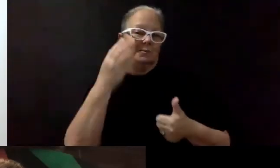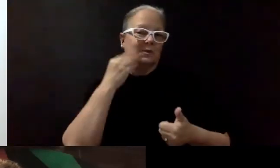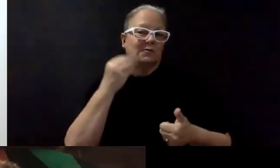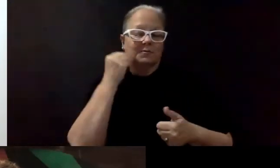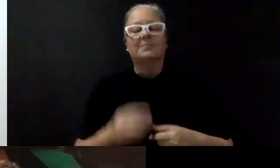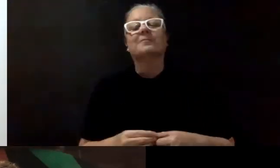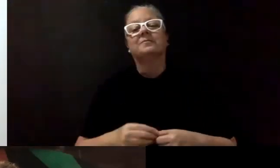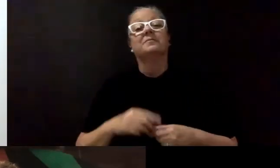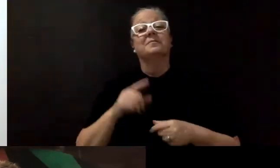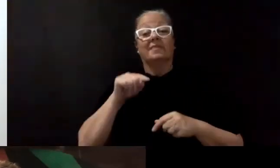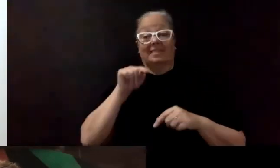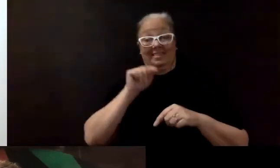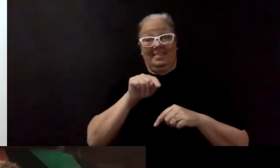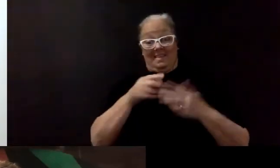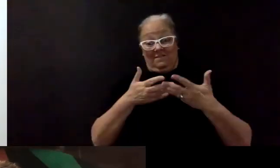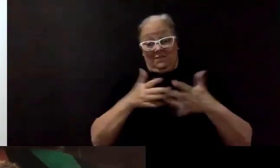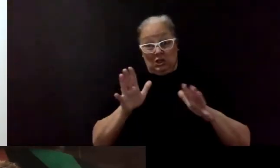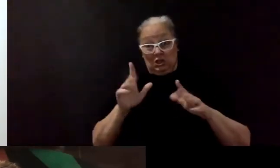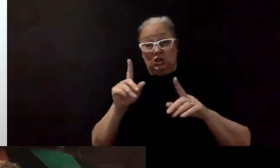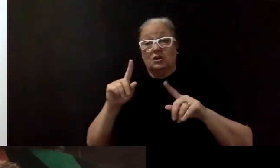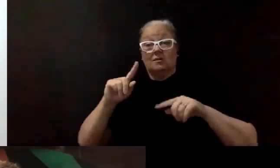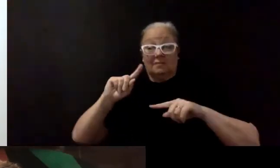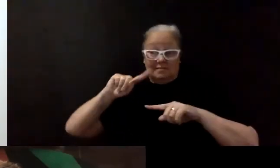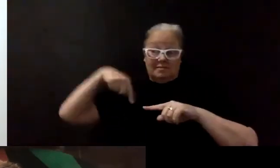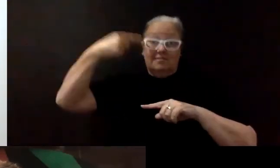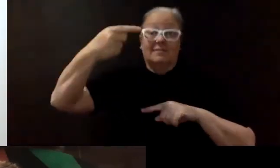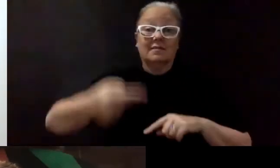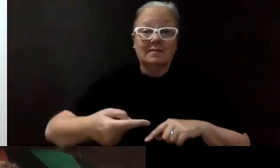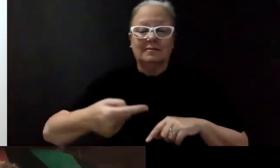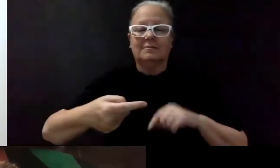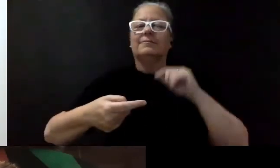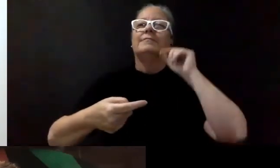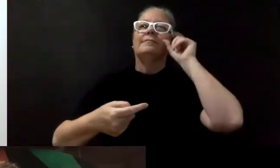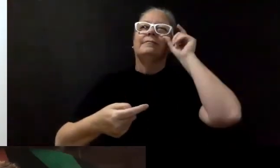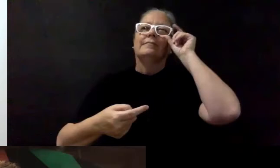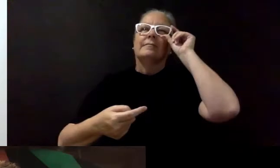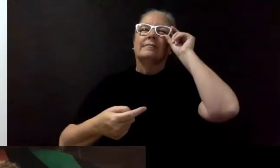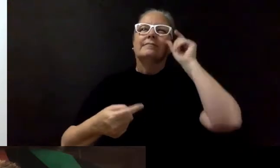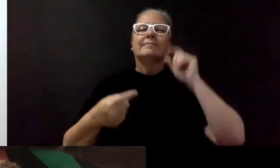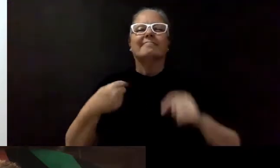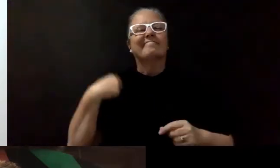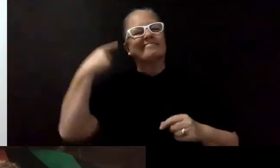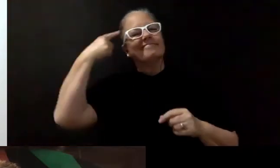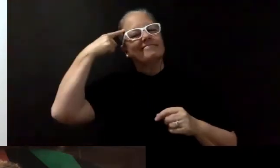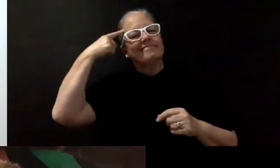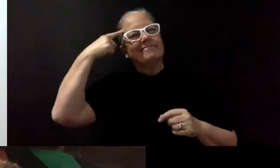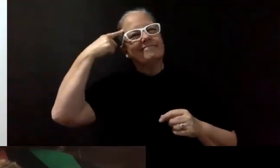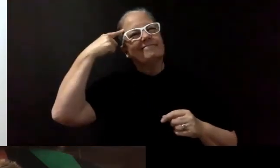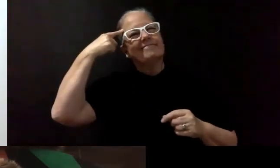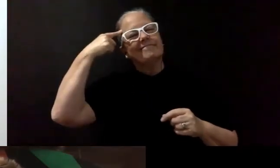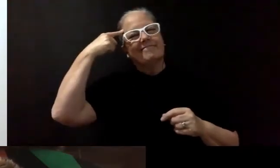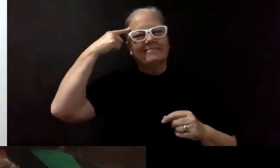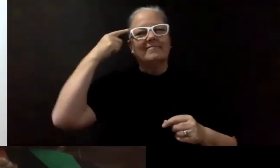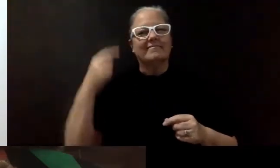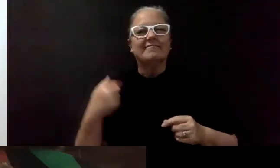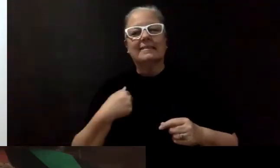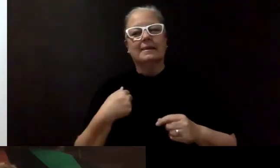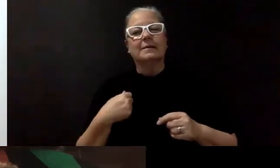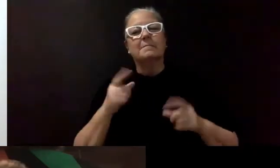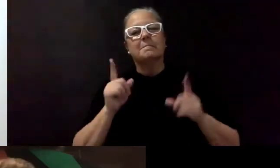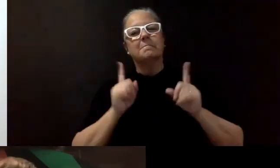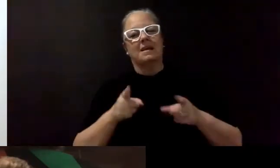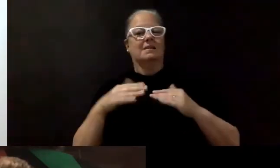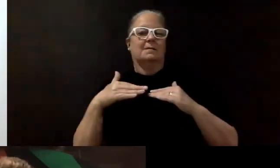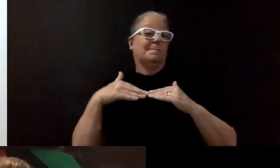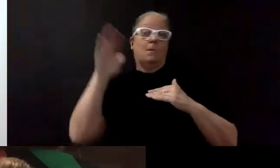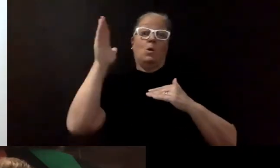that event, I realized that I couldn't not do more of it. I